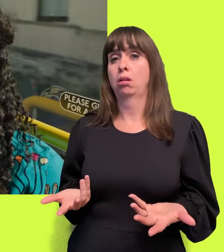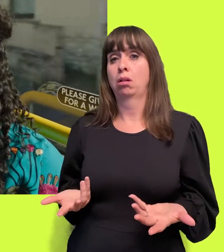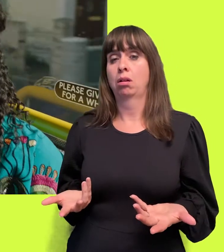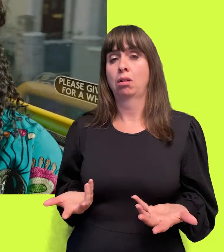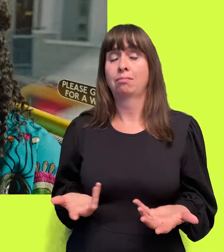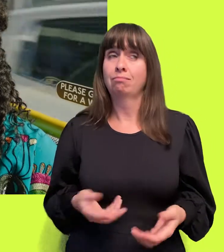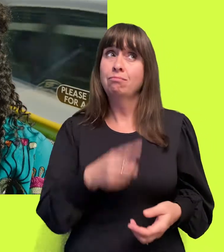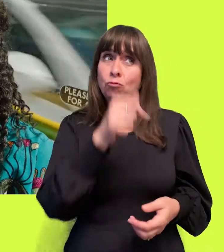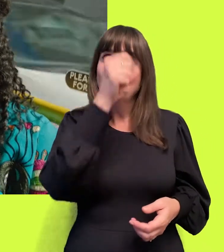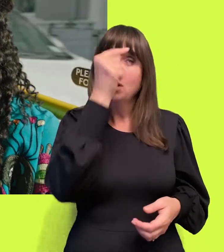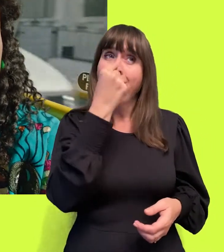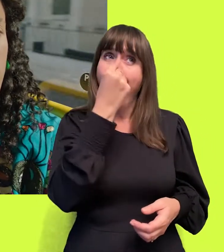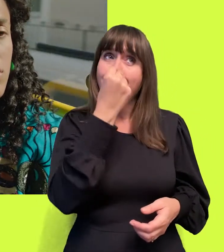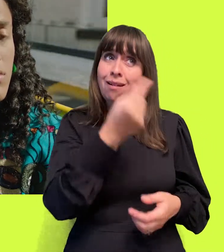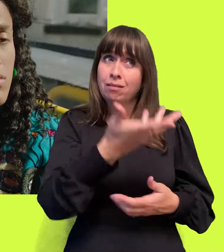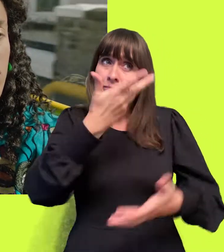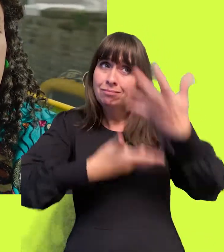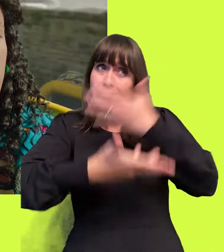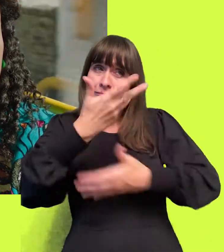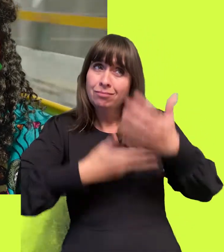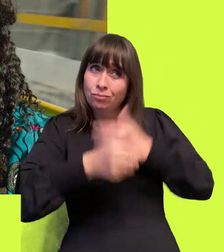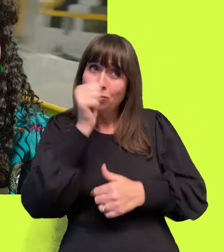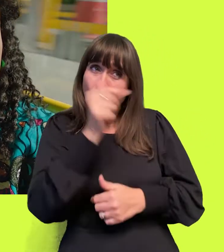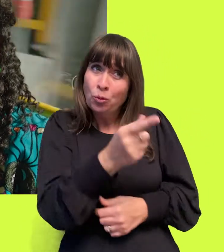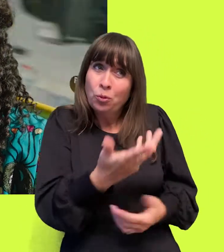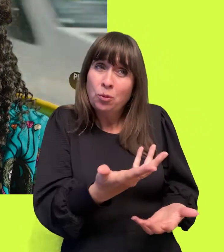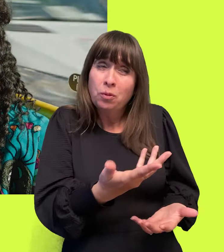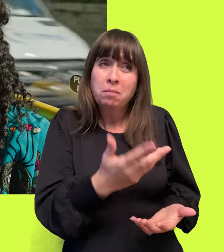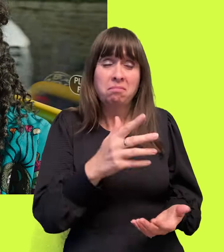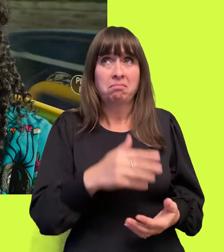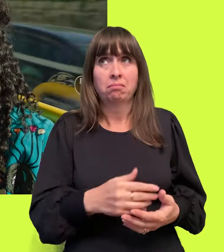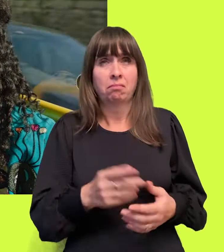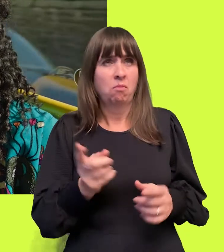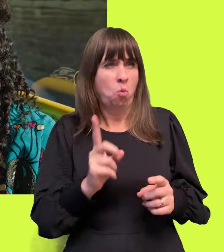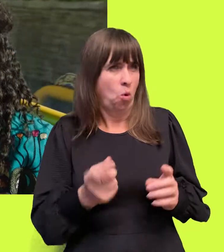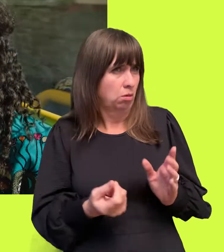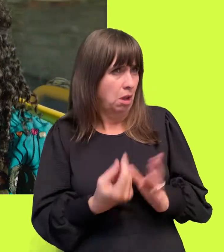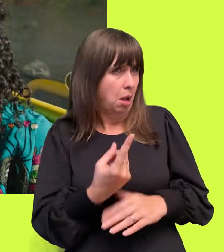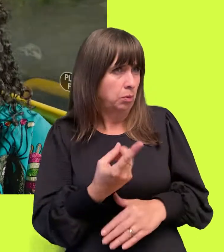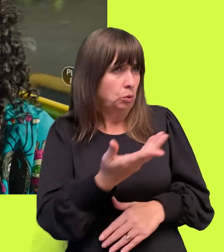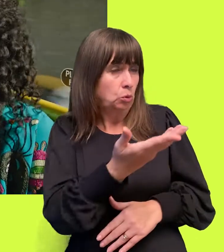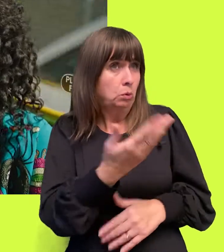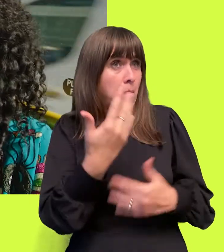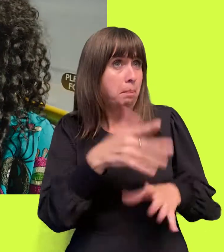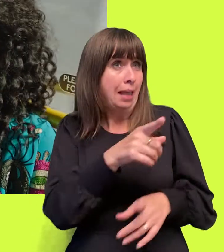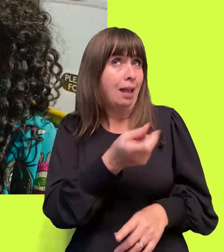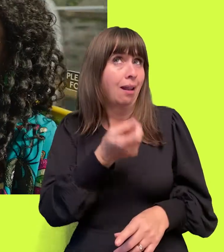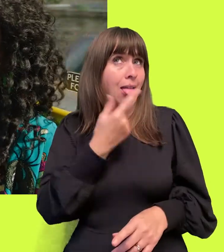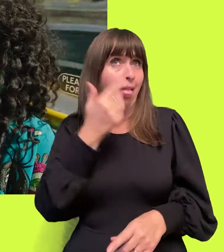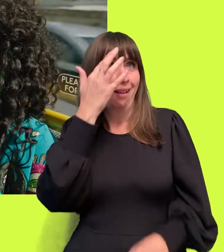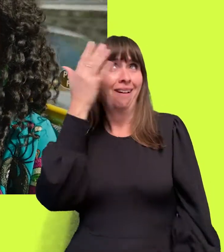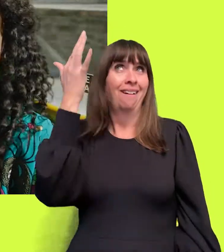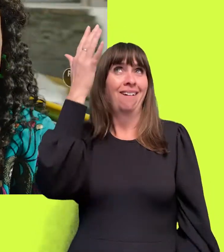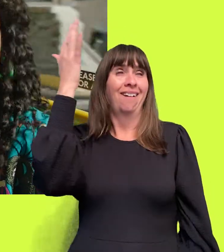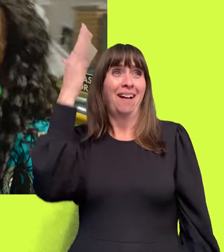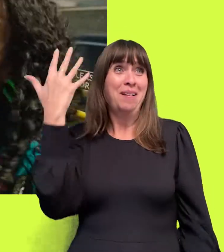Like, you know you can tell me anything, right? Like, I don't know if something's happened. Or you took something,